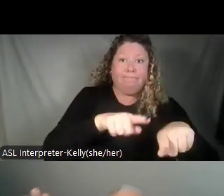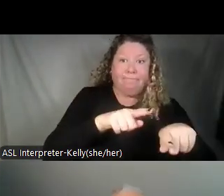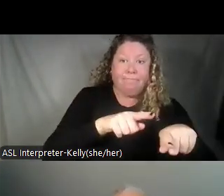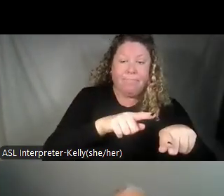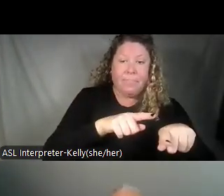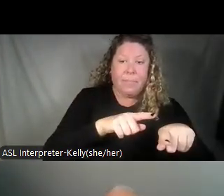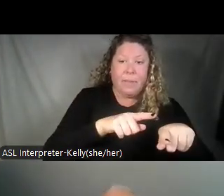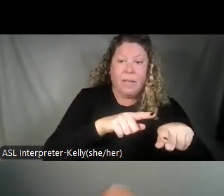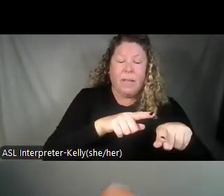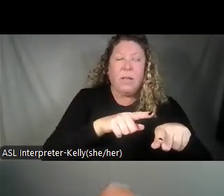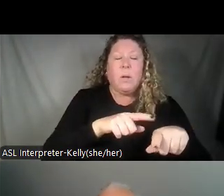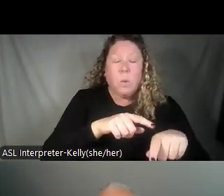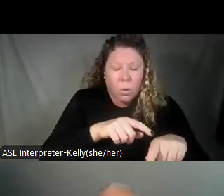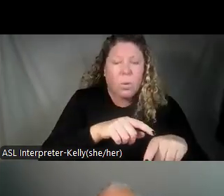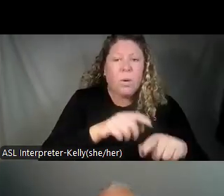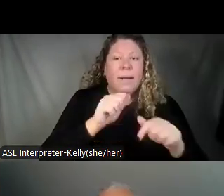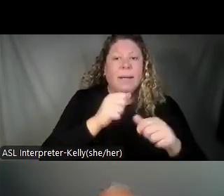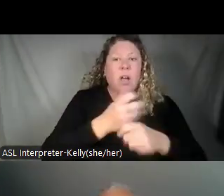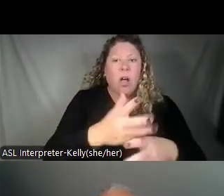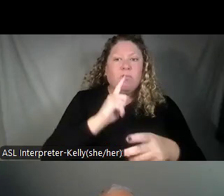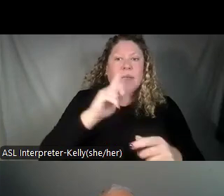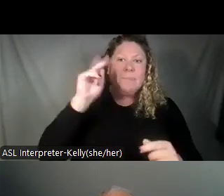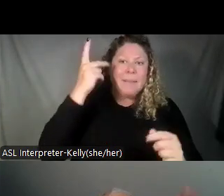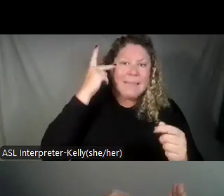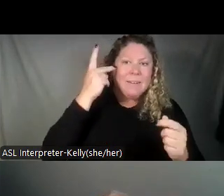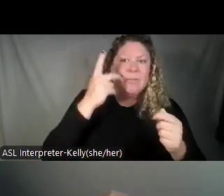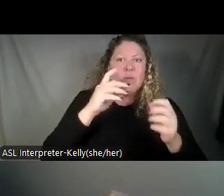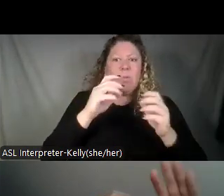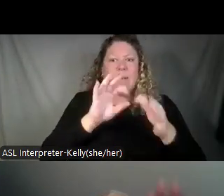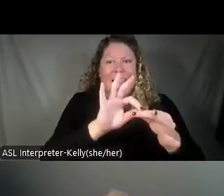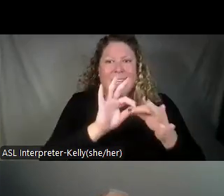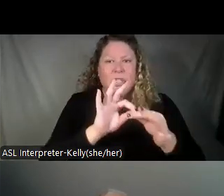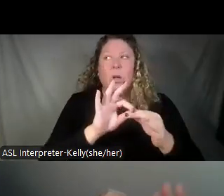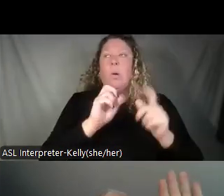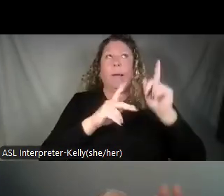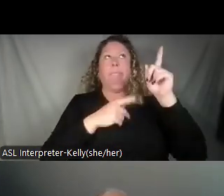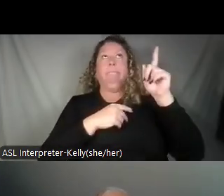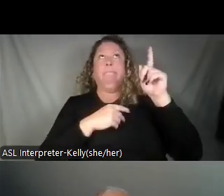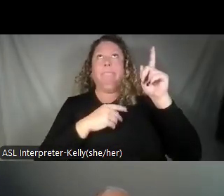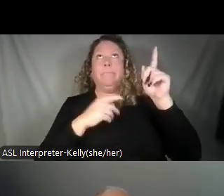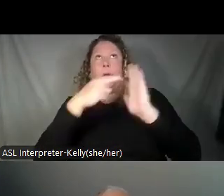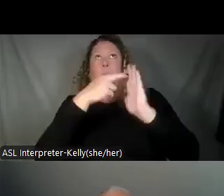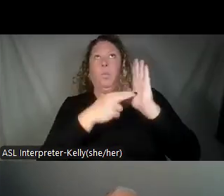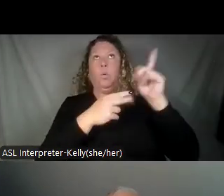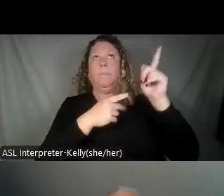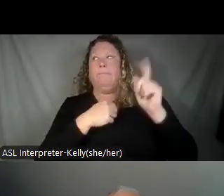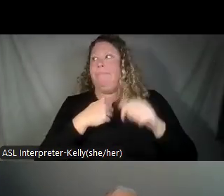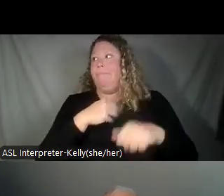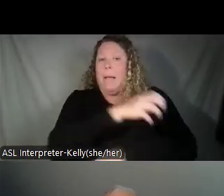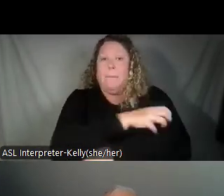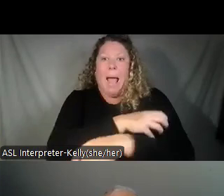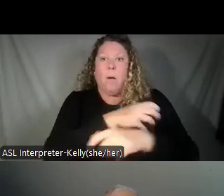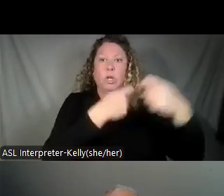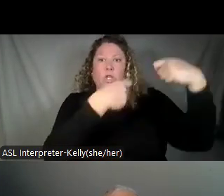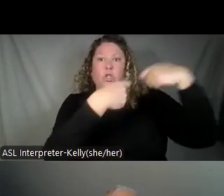these bureaucratic relationships where there's a rule structure and there's a power structure, a control structure